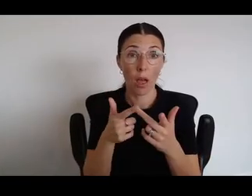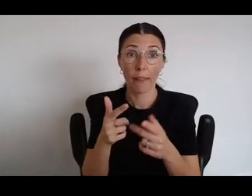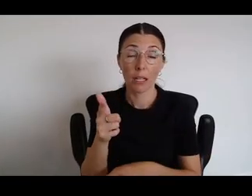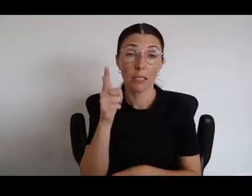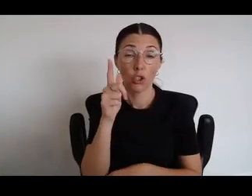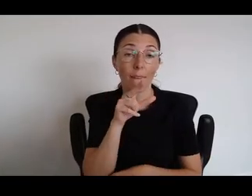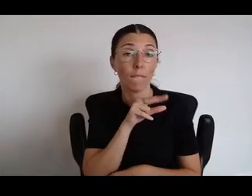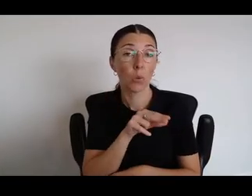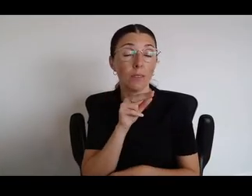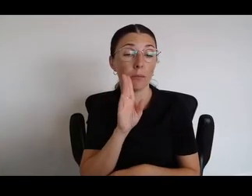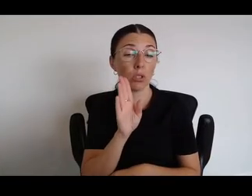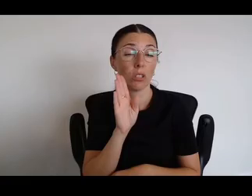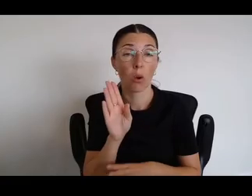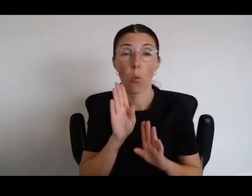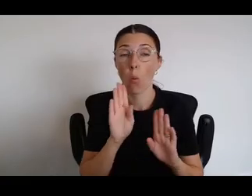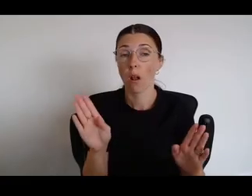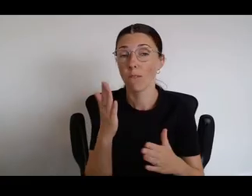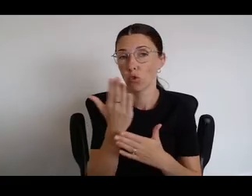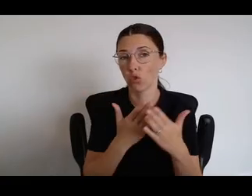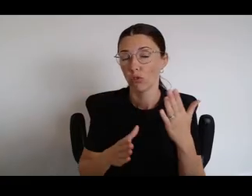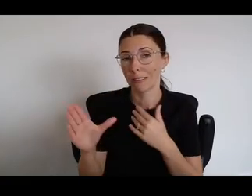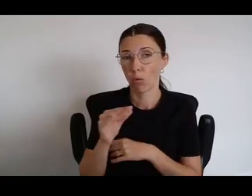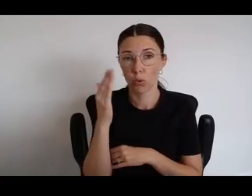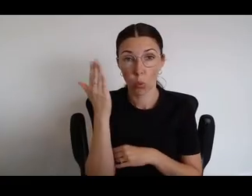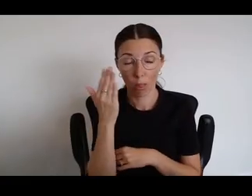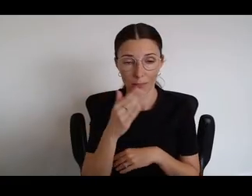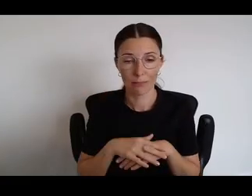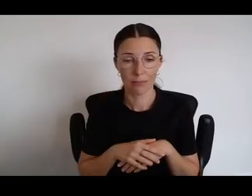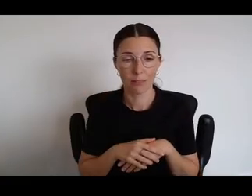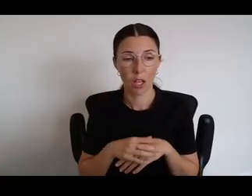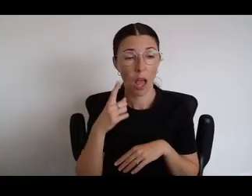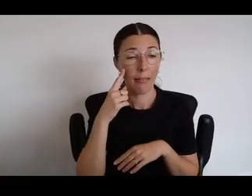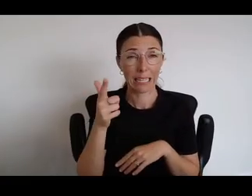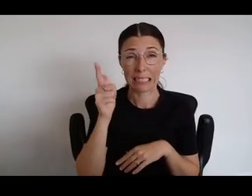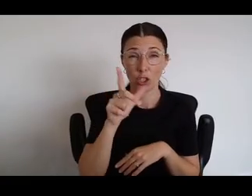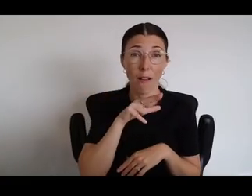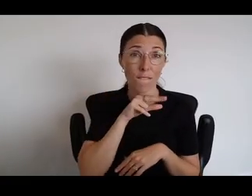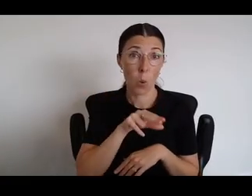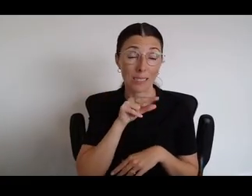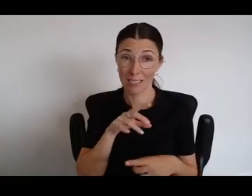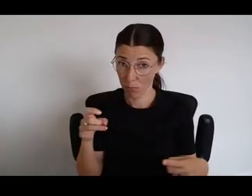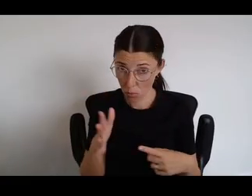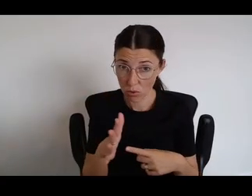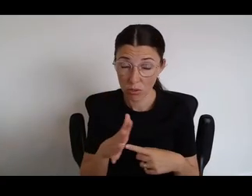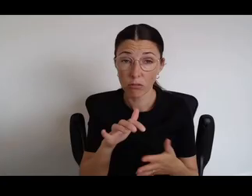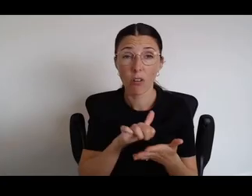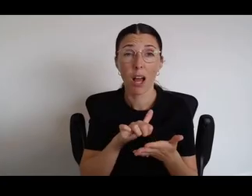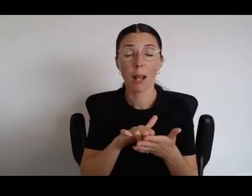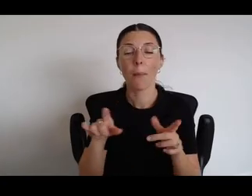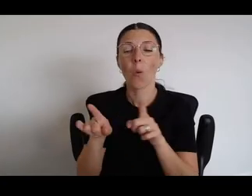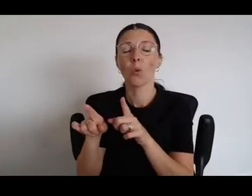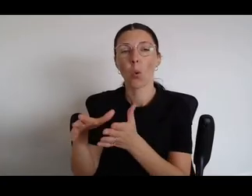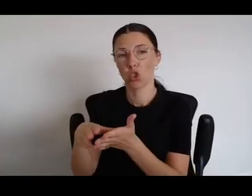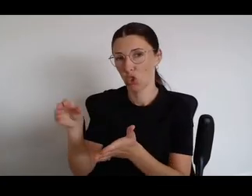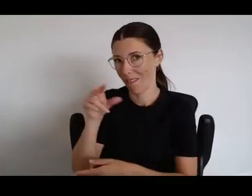stories from our schools. I think teacher voice is important, right? But so is a student voice, and that's why I